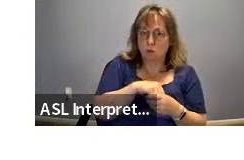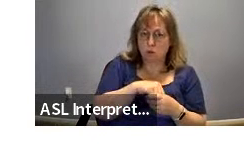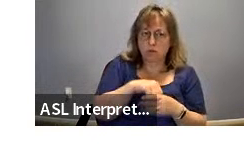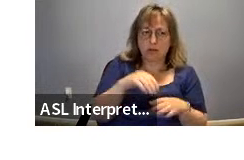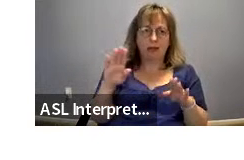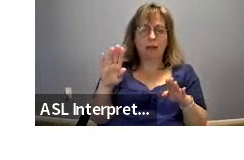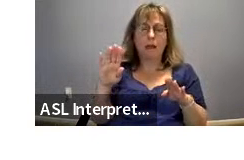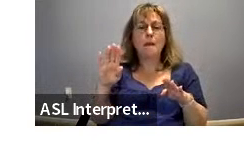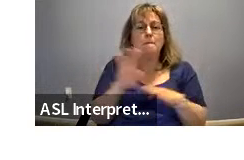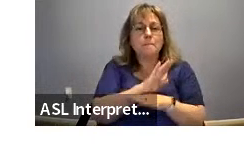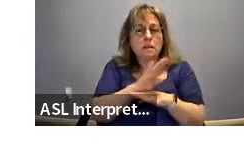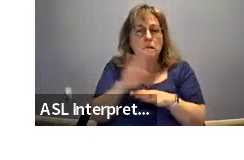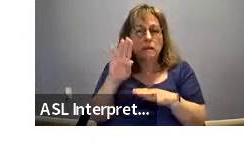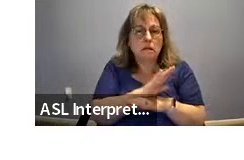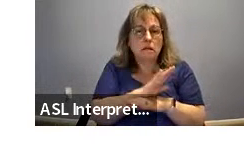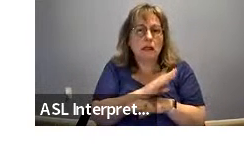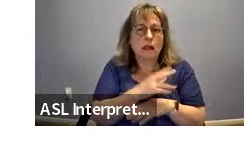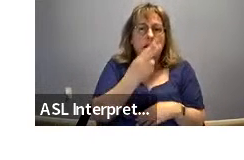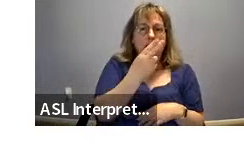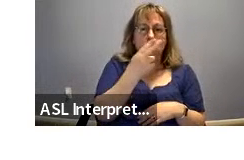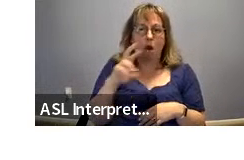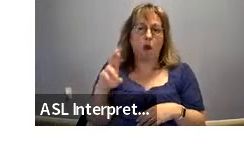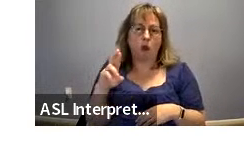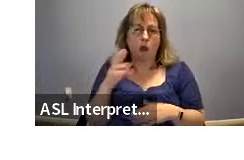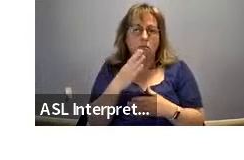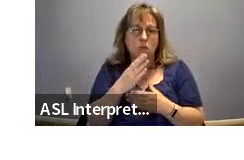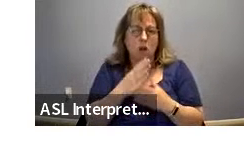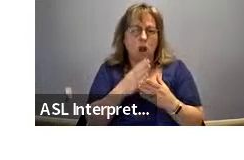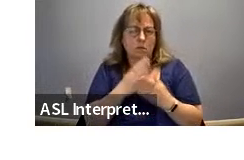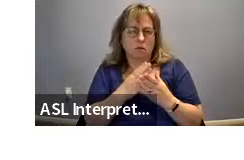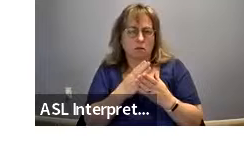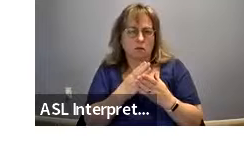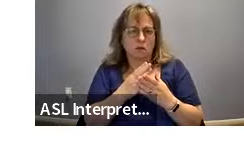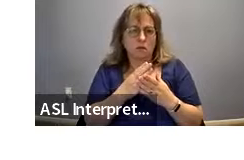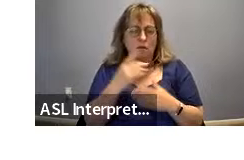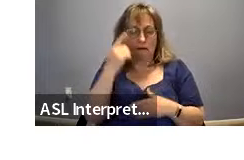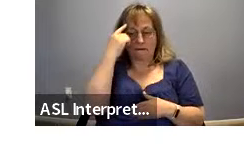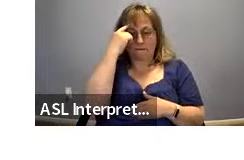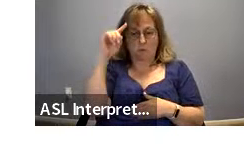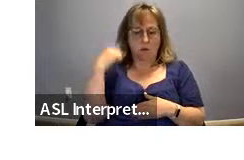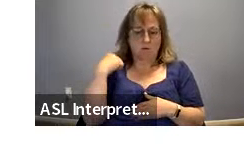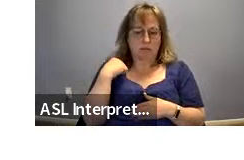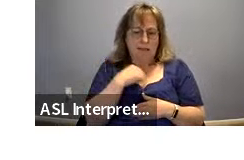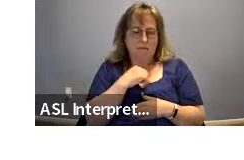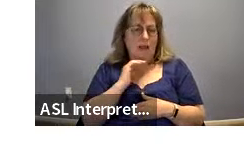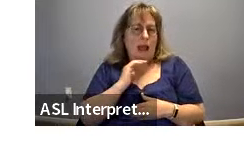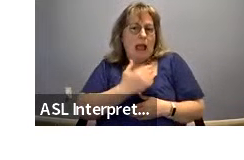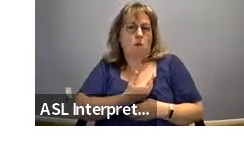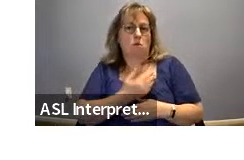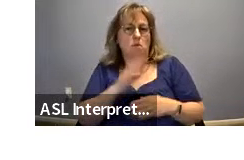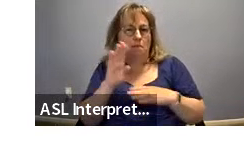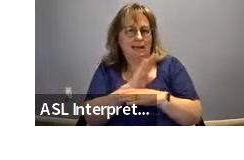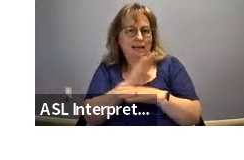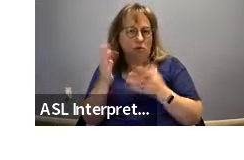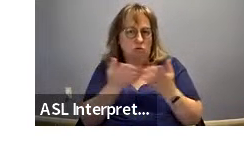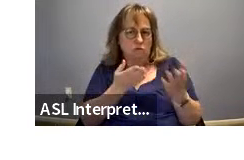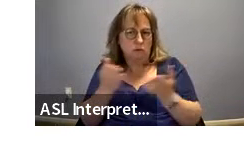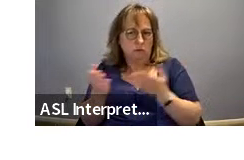business and human resources components to it for our business services and human resources departments.